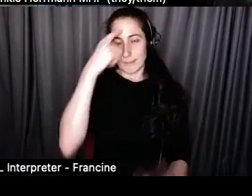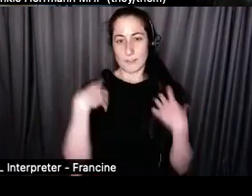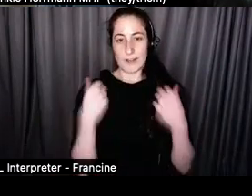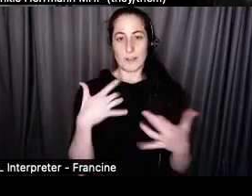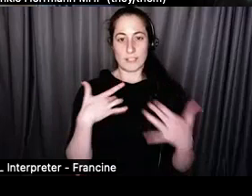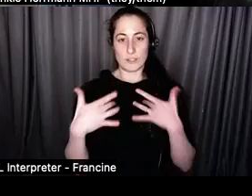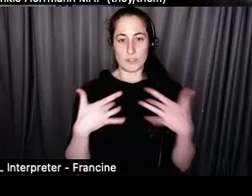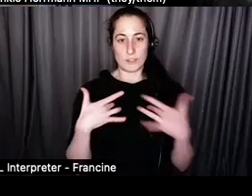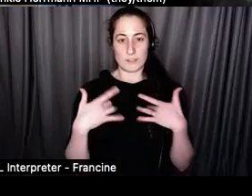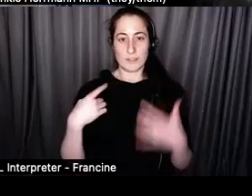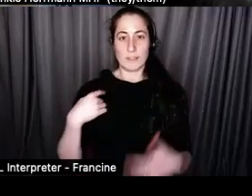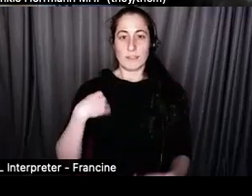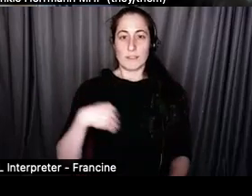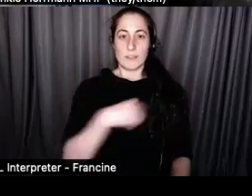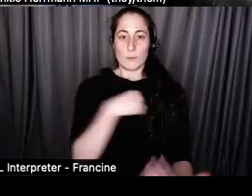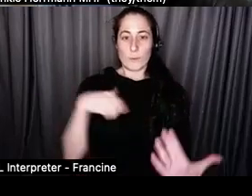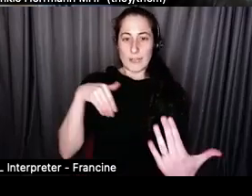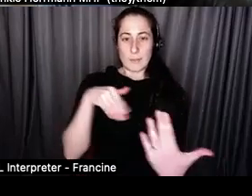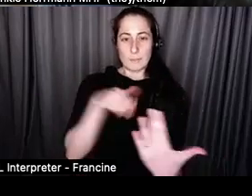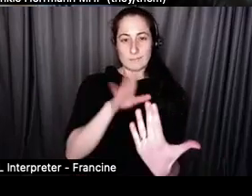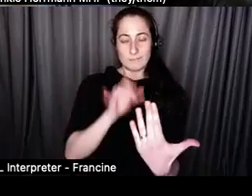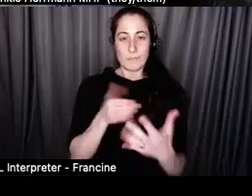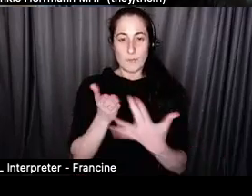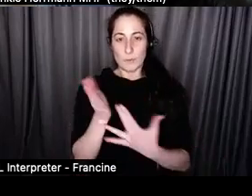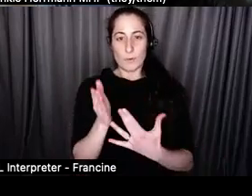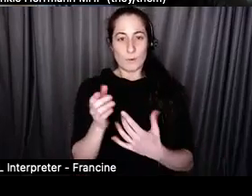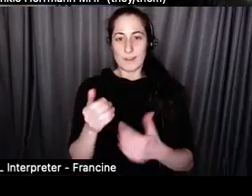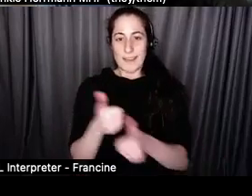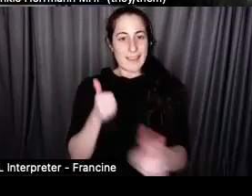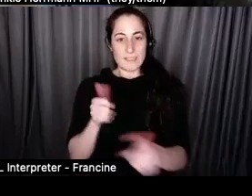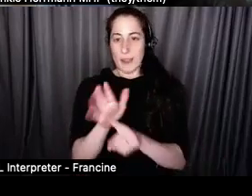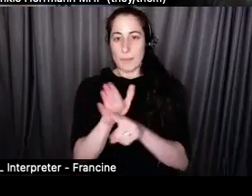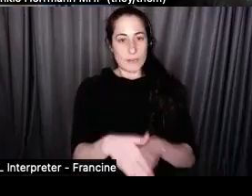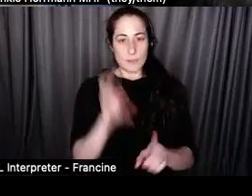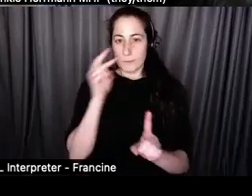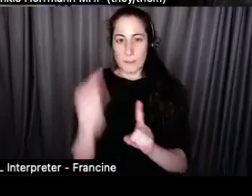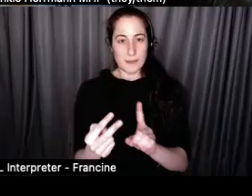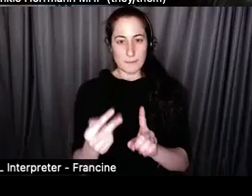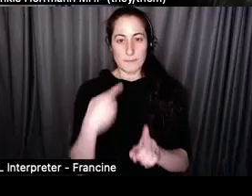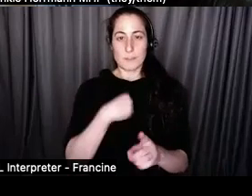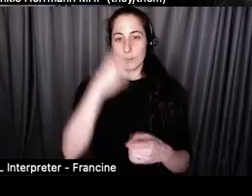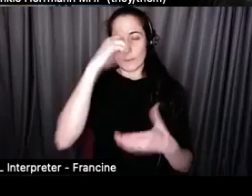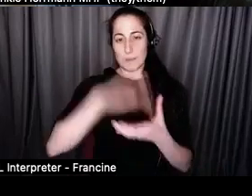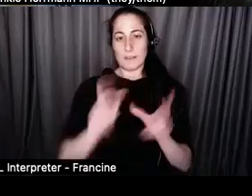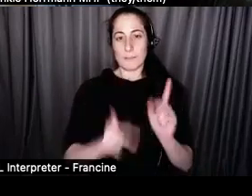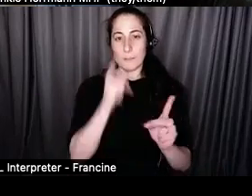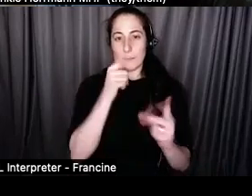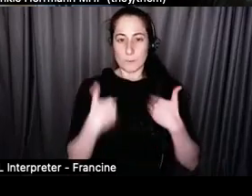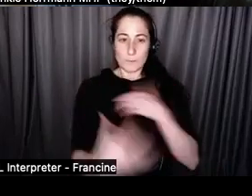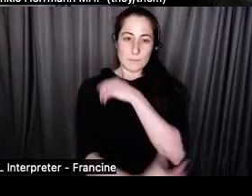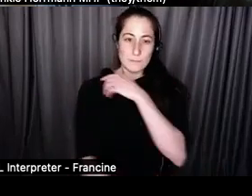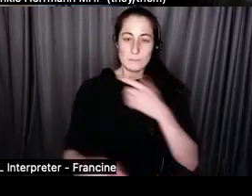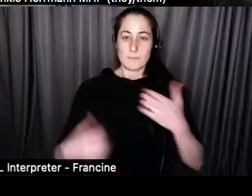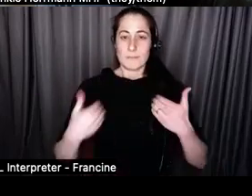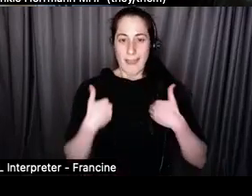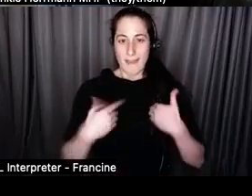believe we approach this from an anti-oppression standpoint. We believe that low-income people who have mental health concerns, we're all entitled